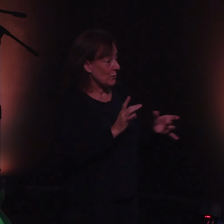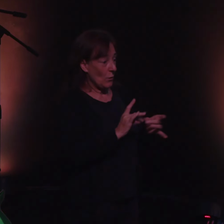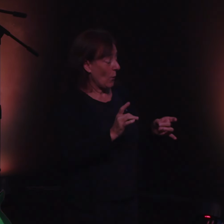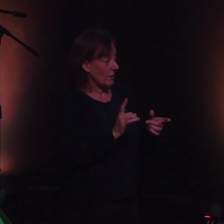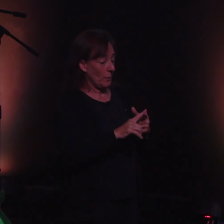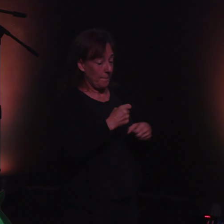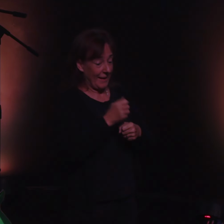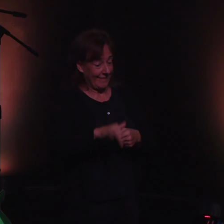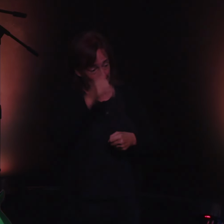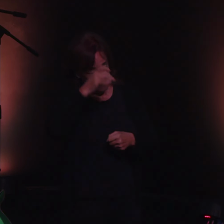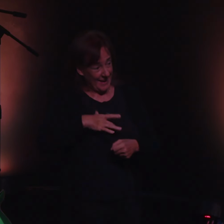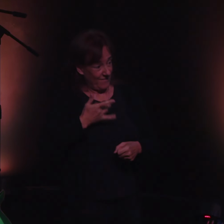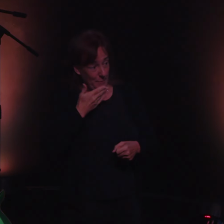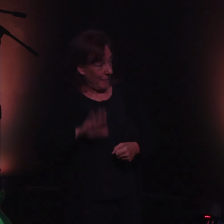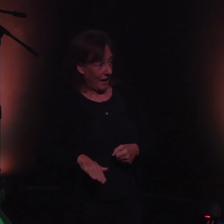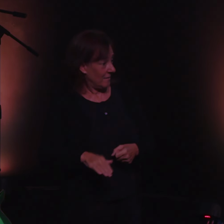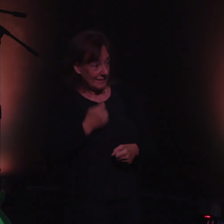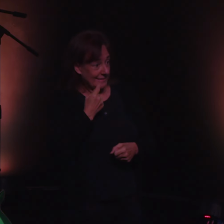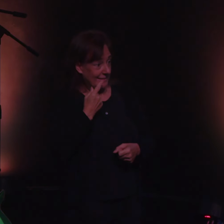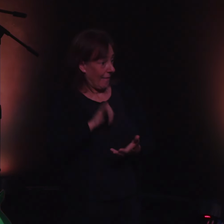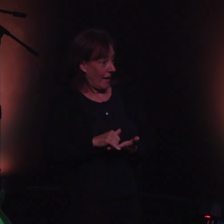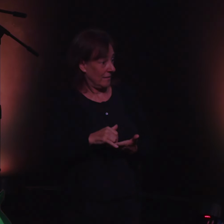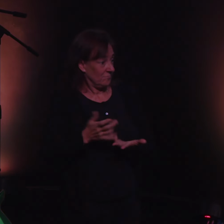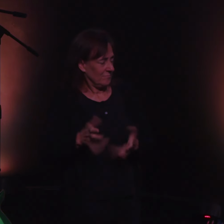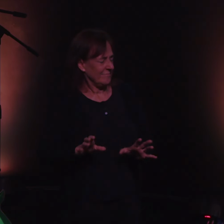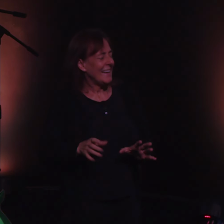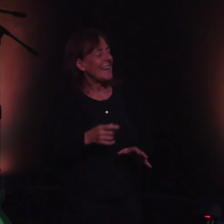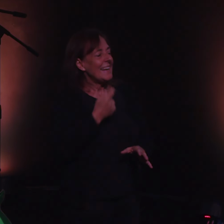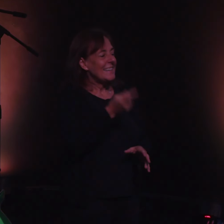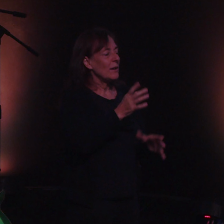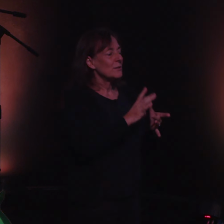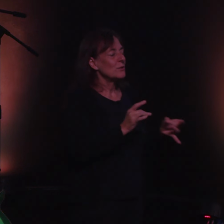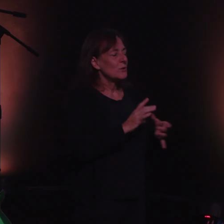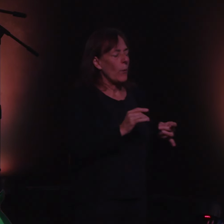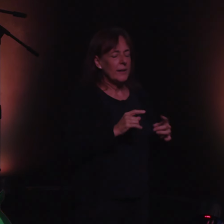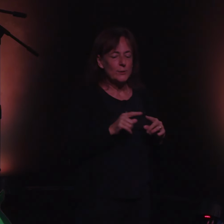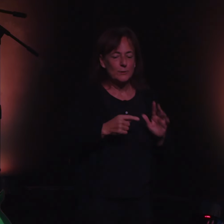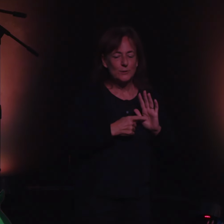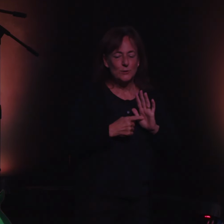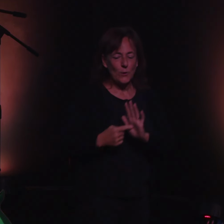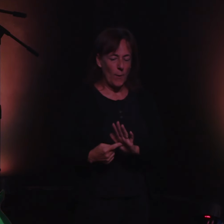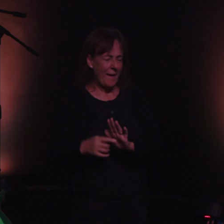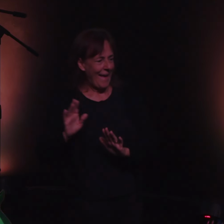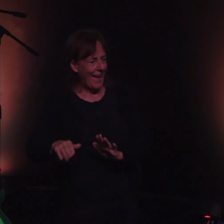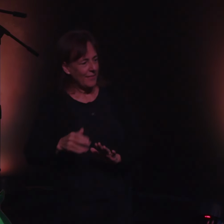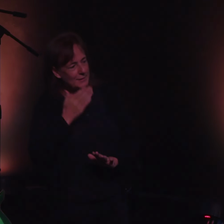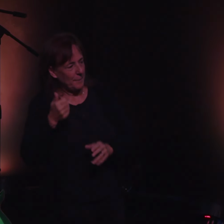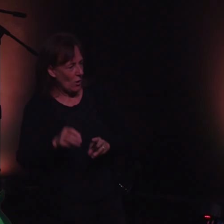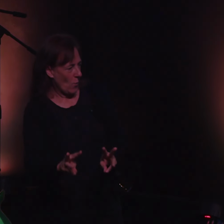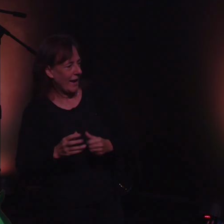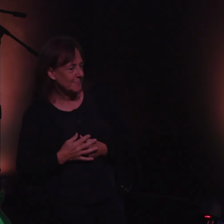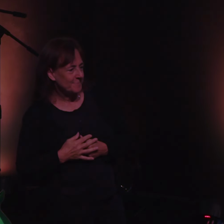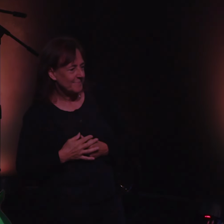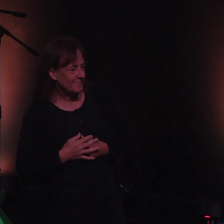to make this guy feel bad. He tells this story to tell him, hey, maybe there's a better way